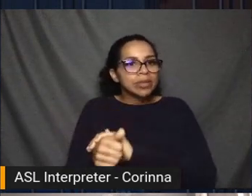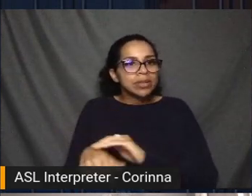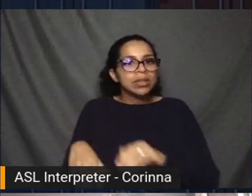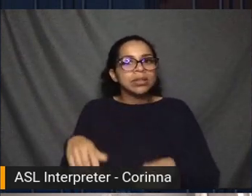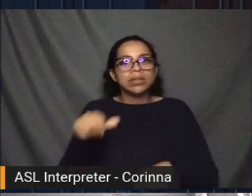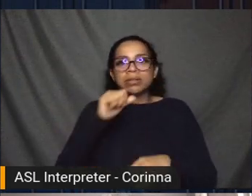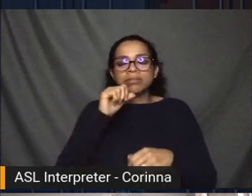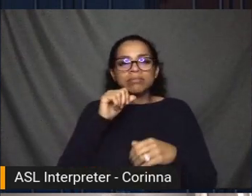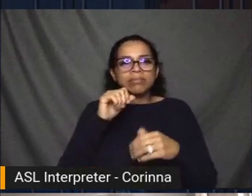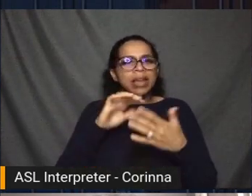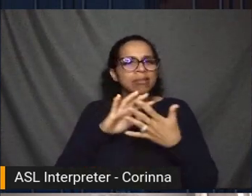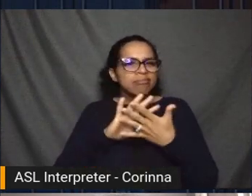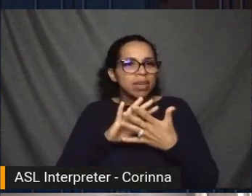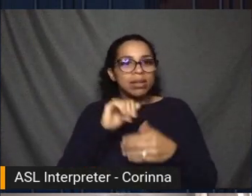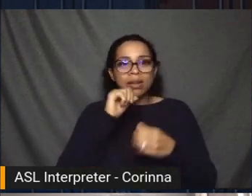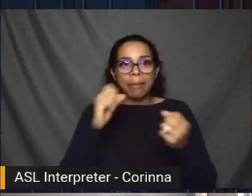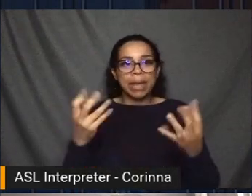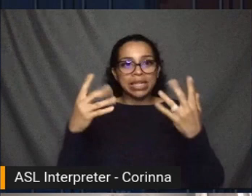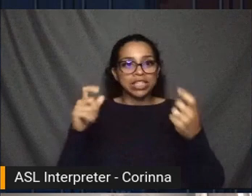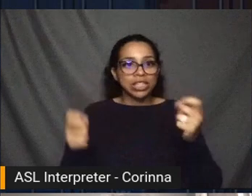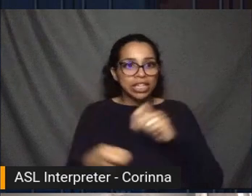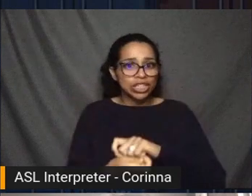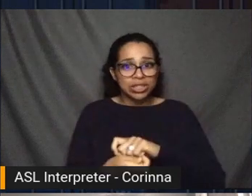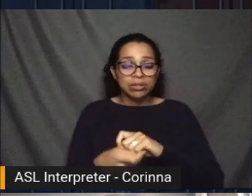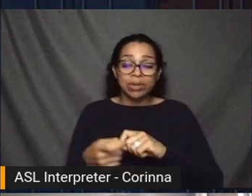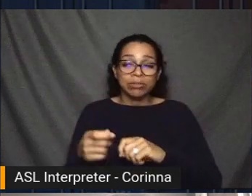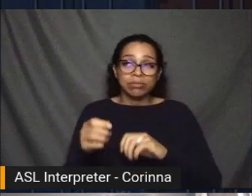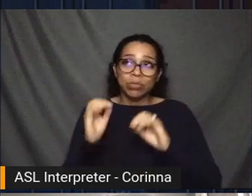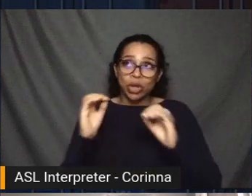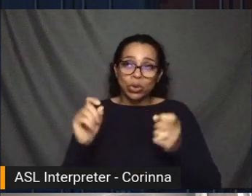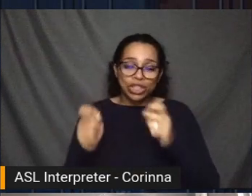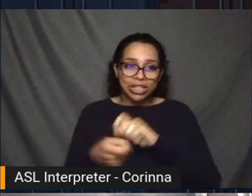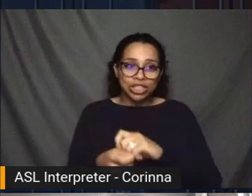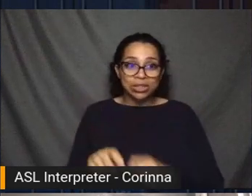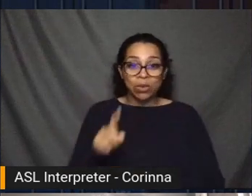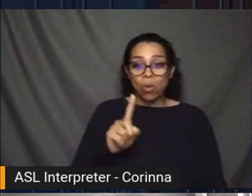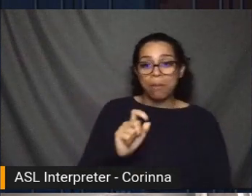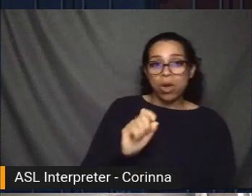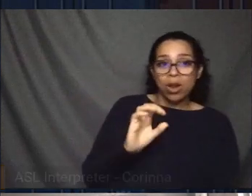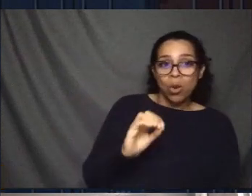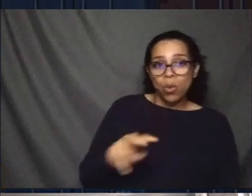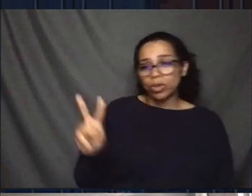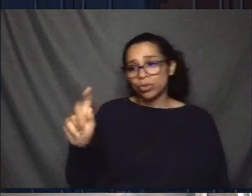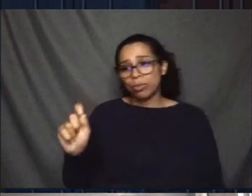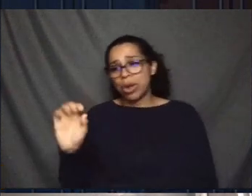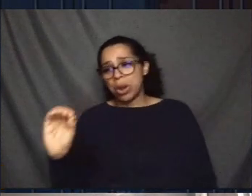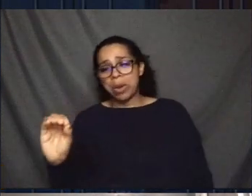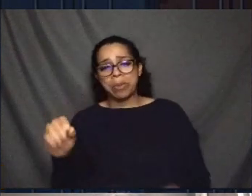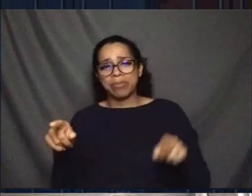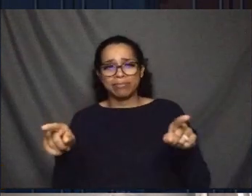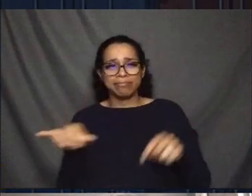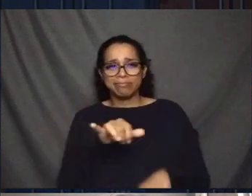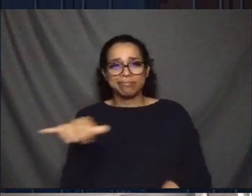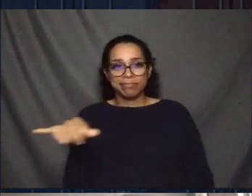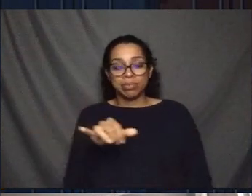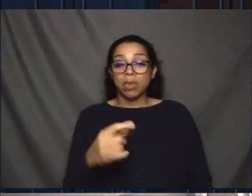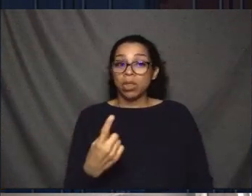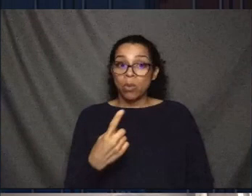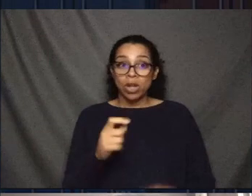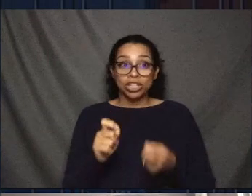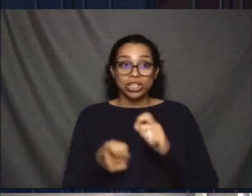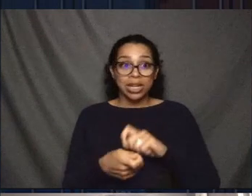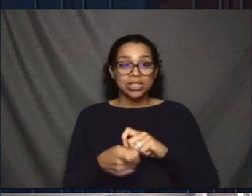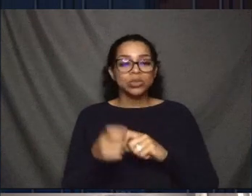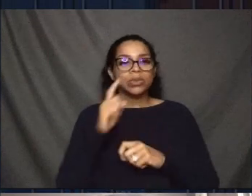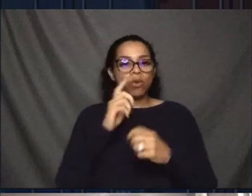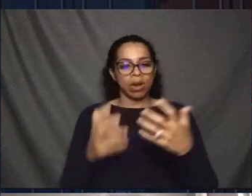of changes. There weren't any actually changes between cdk8s 1.0 and 2.0. The only change was around